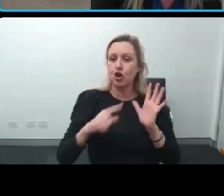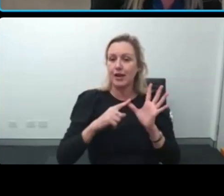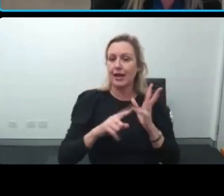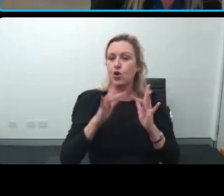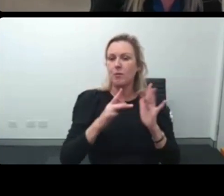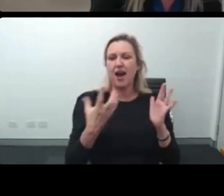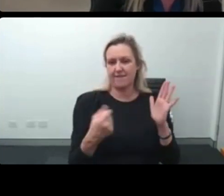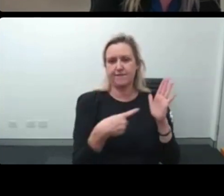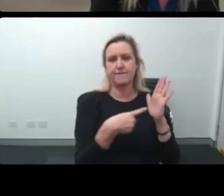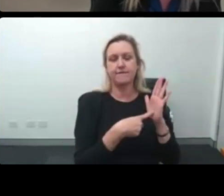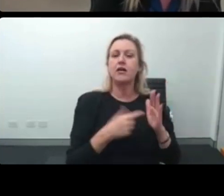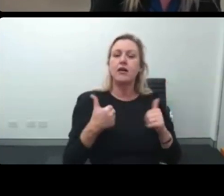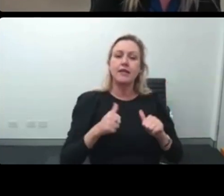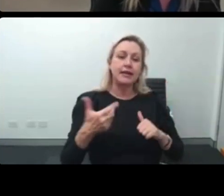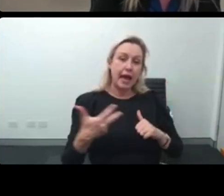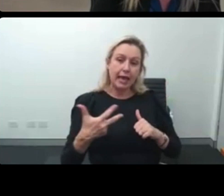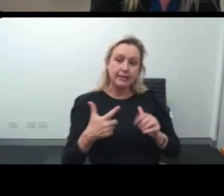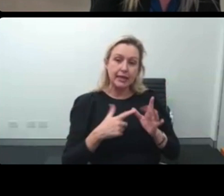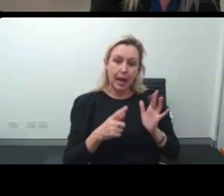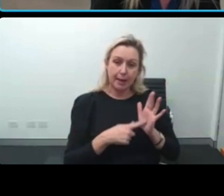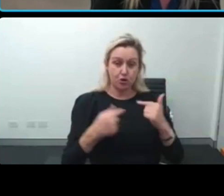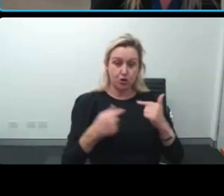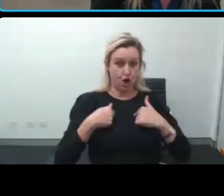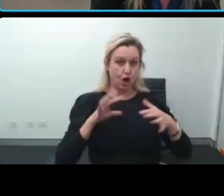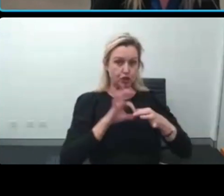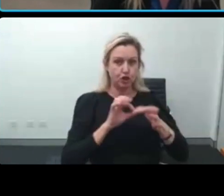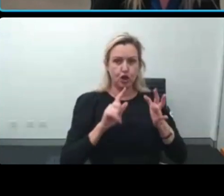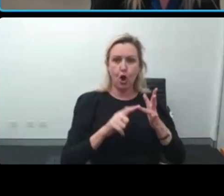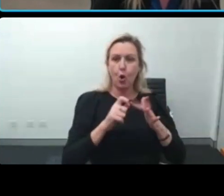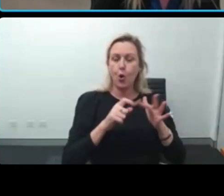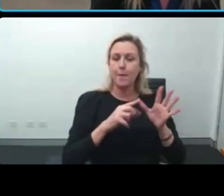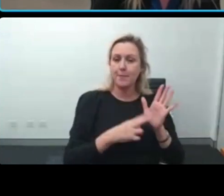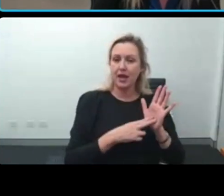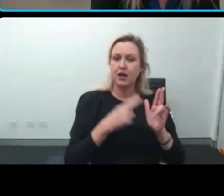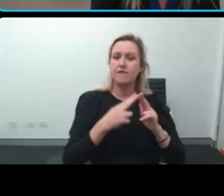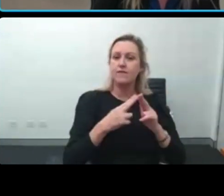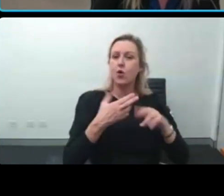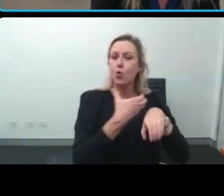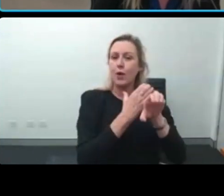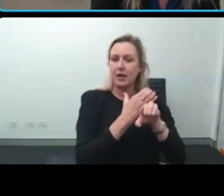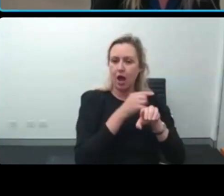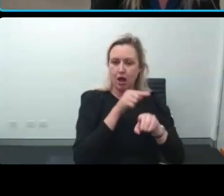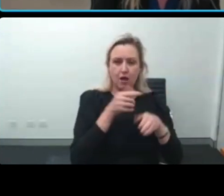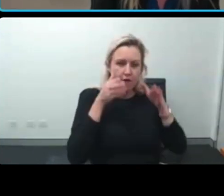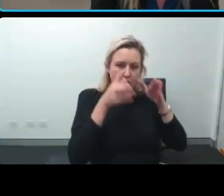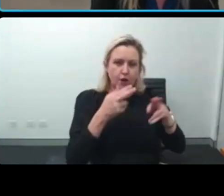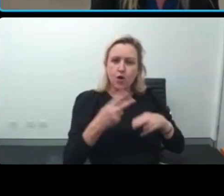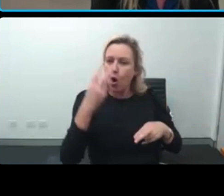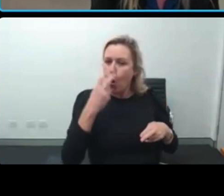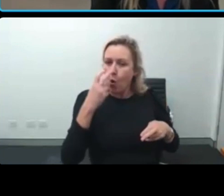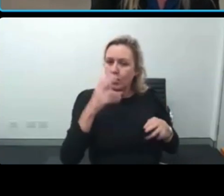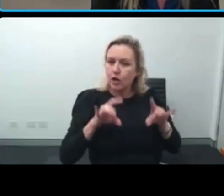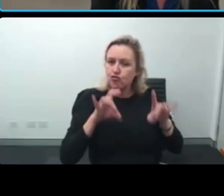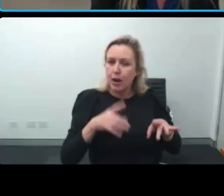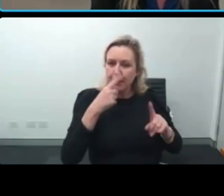Later that month, on the 18th of April, I joined OPAN for a webinar focused on older Australians and